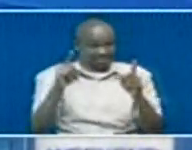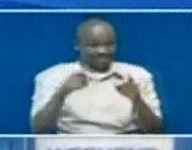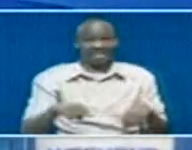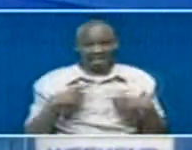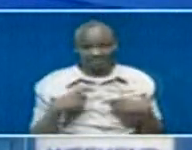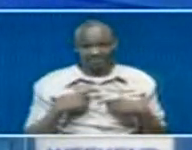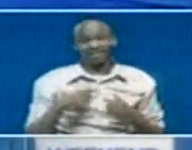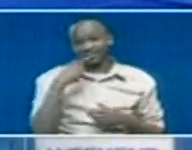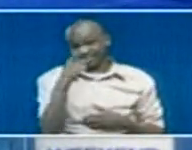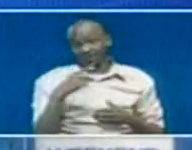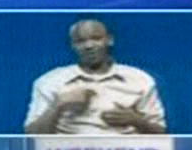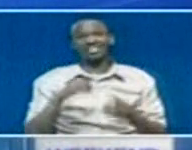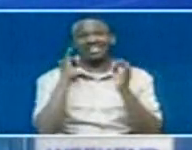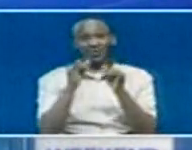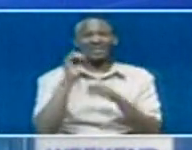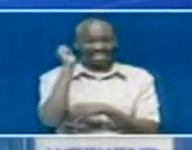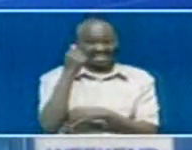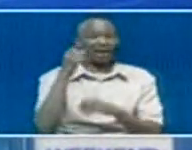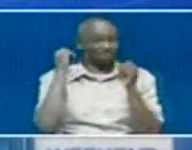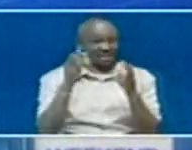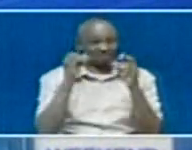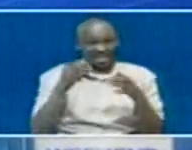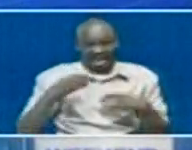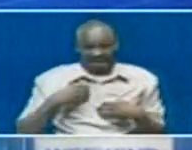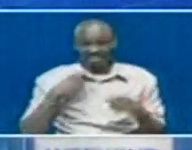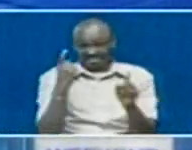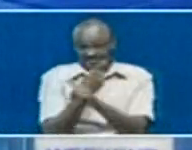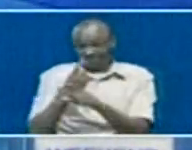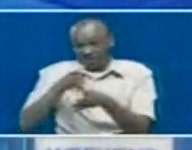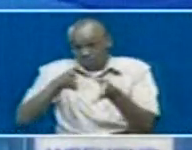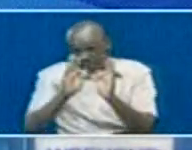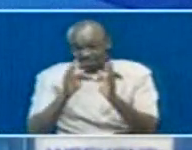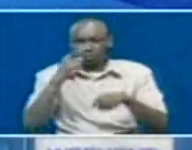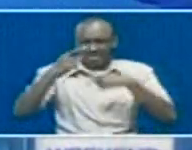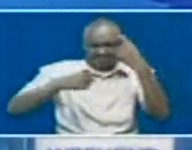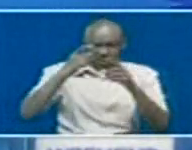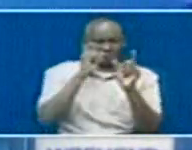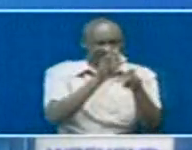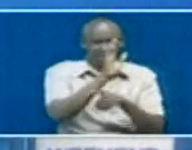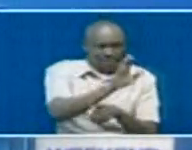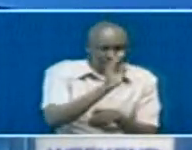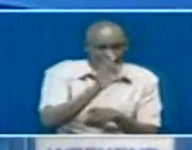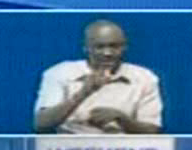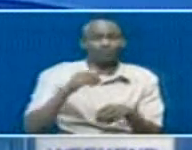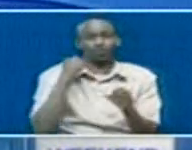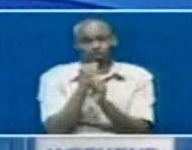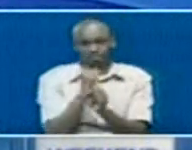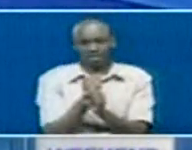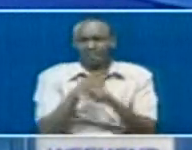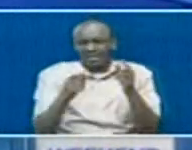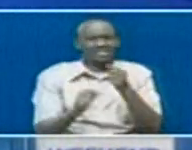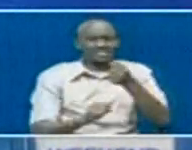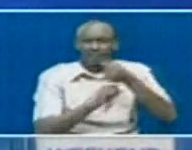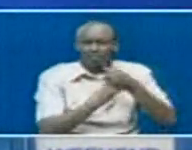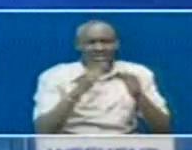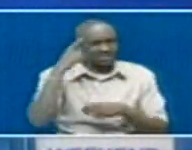life, it is refreshing to see many Kenyans now bucking stereotypical trends and developing their talent as a career. But supporting dreams that